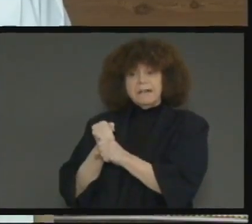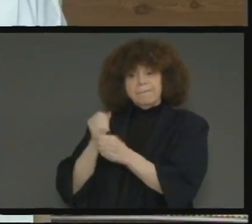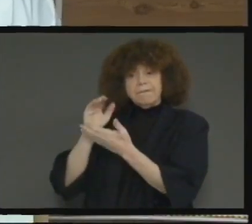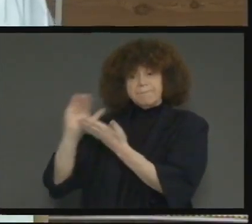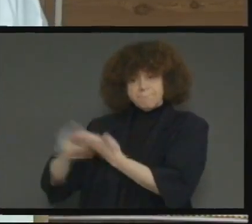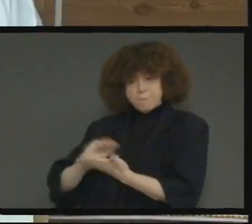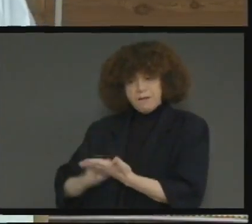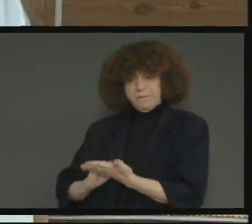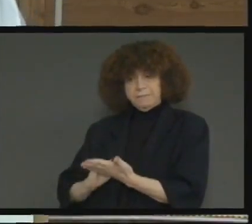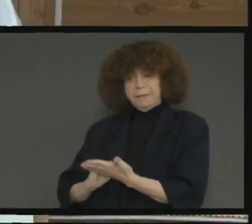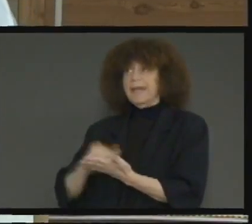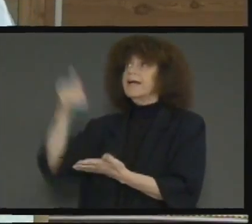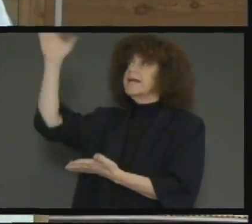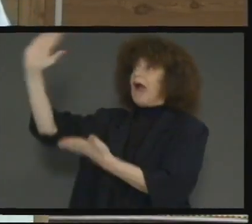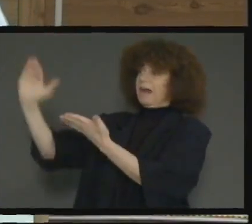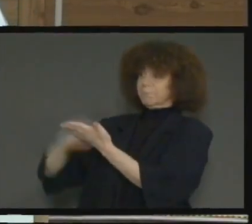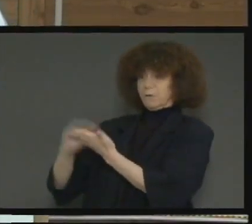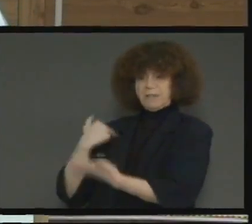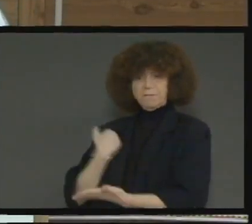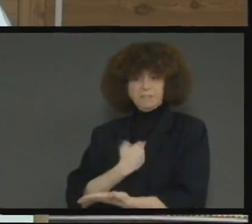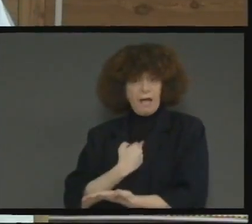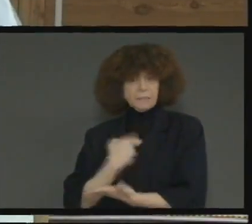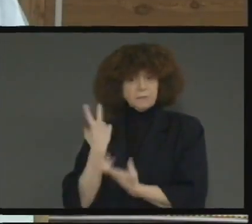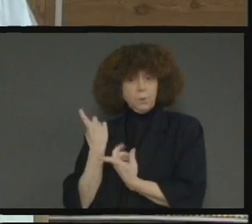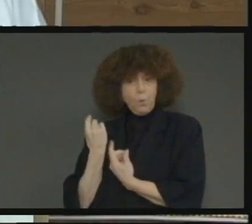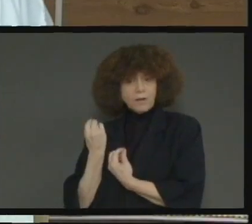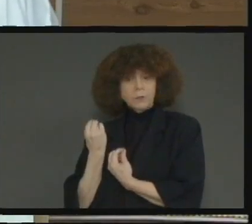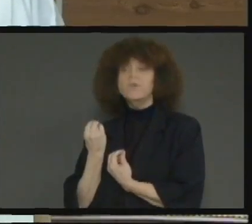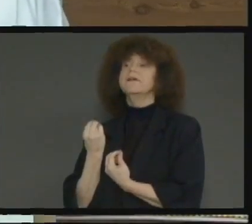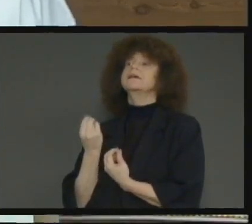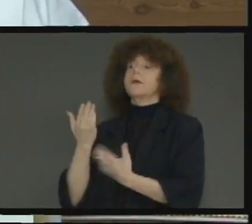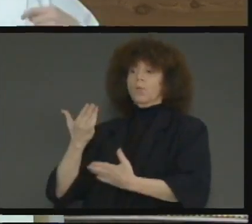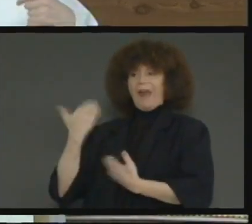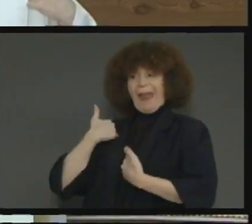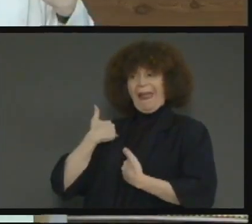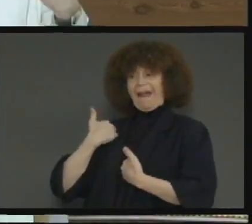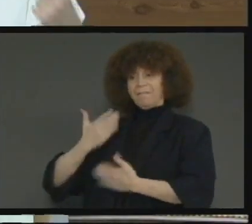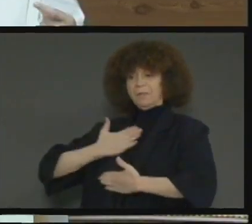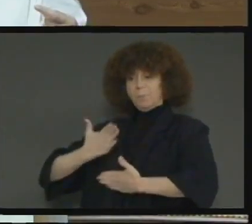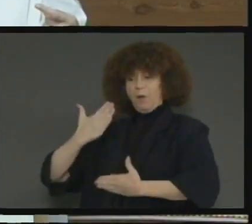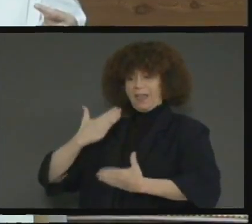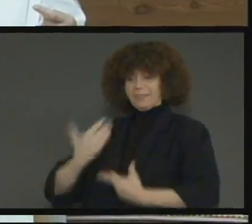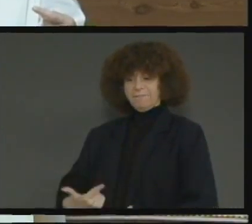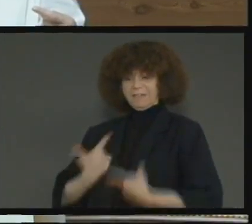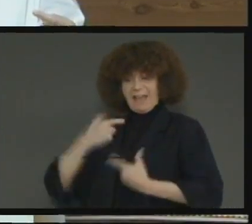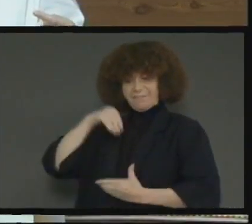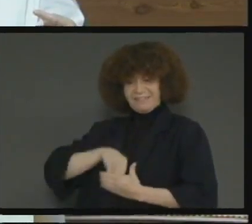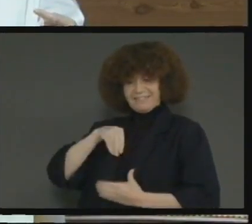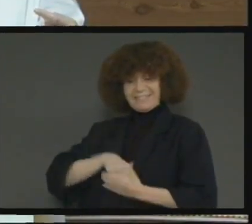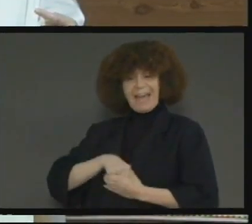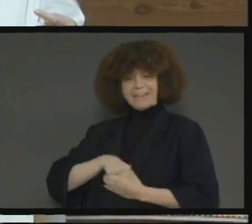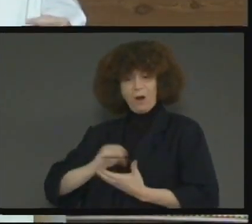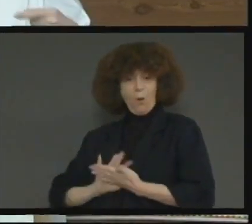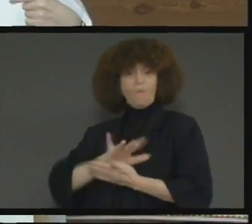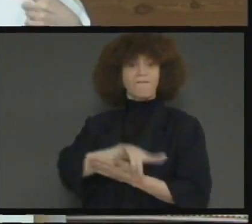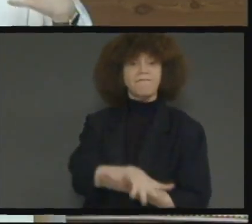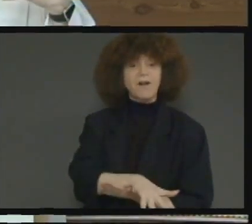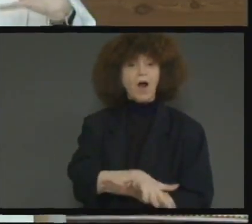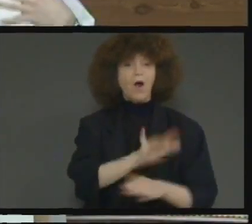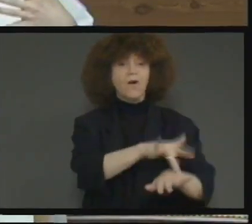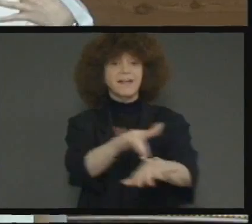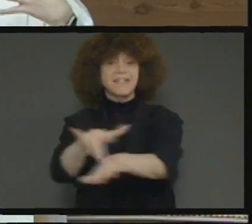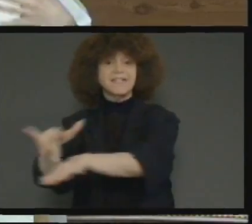us alive. The people of God that are given life through this breath. And because